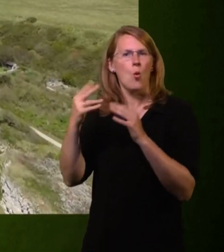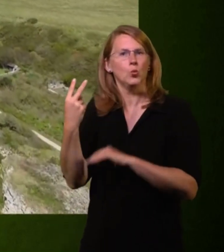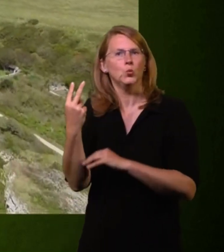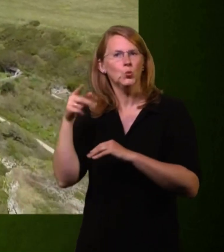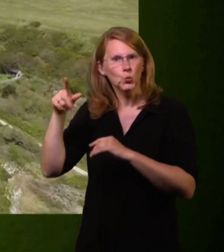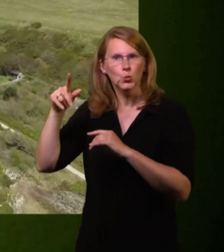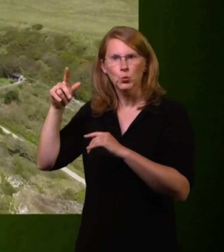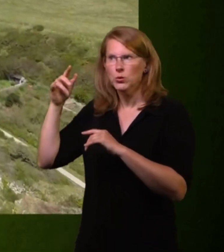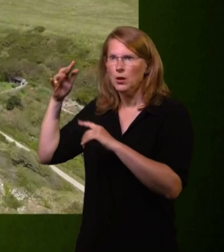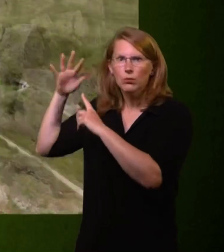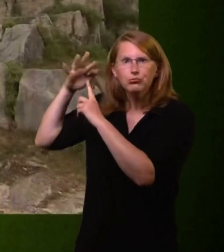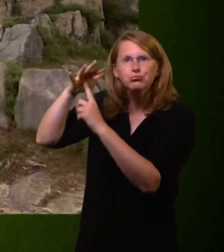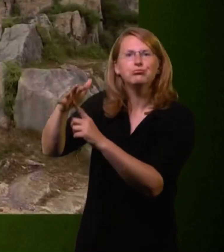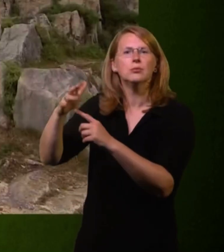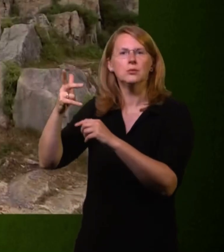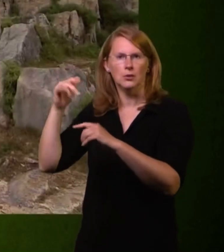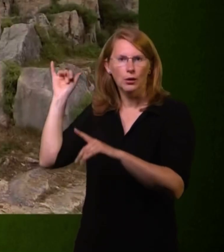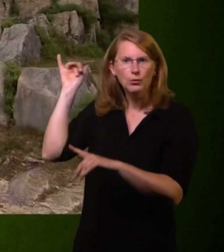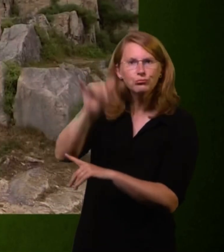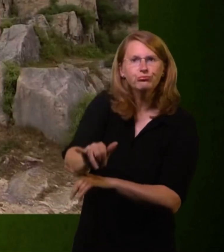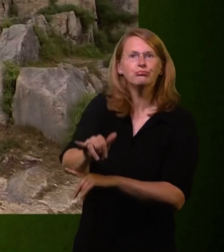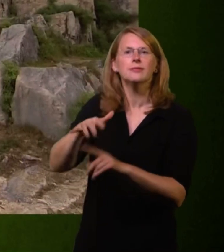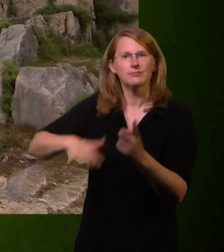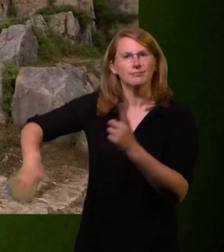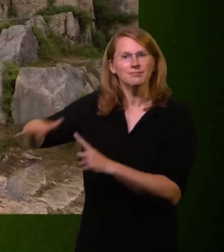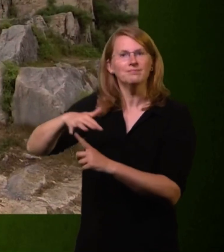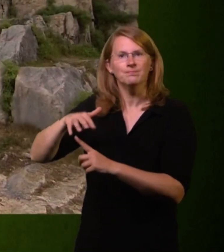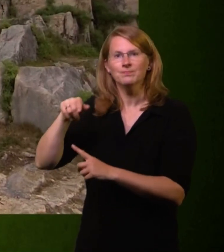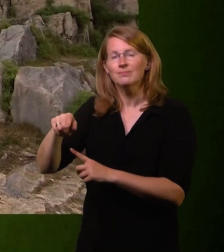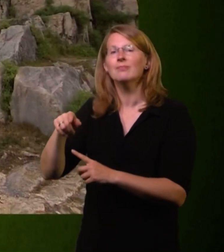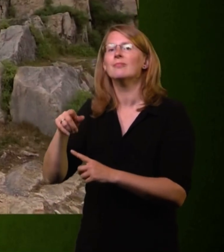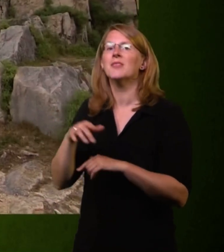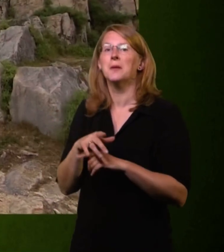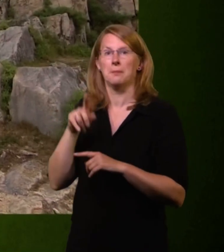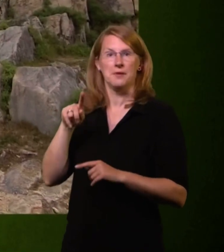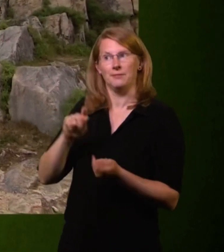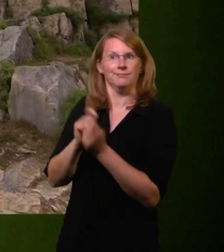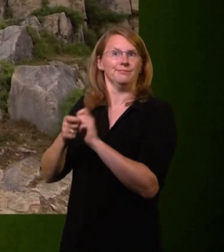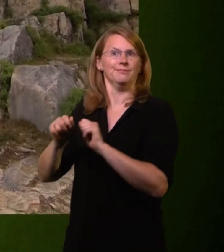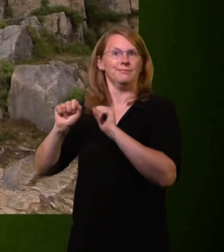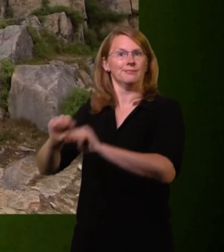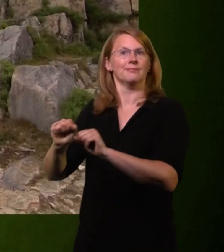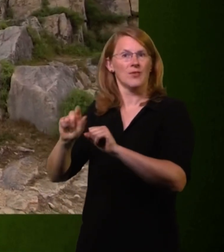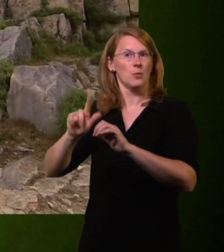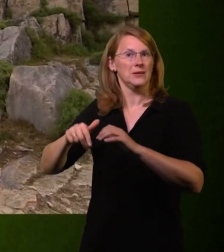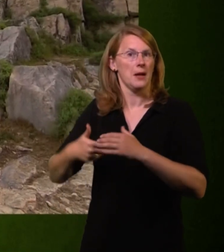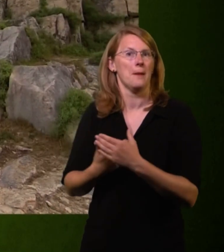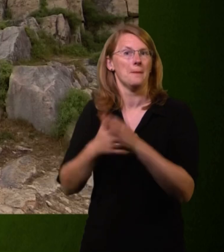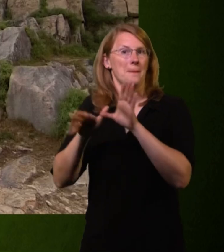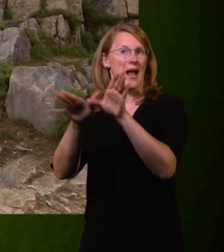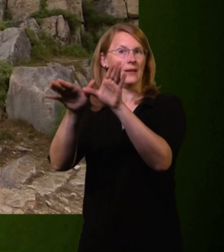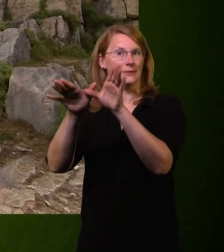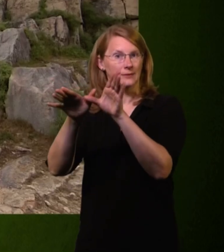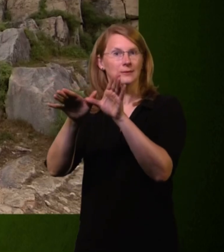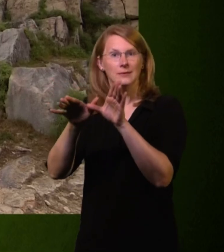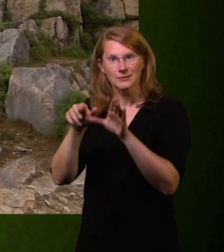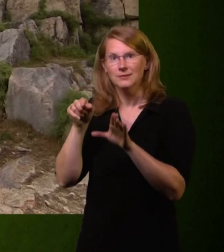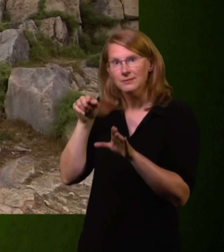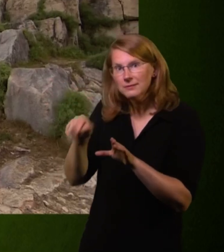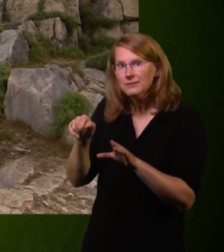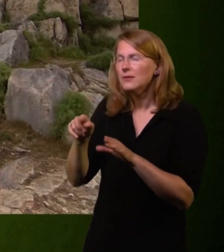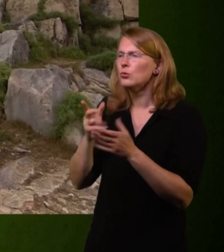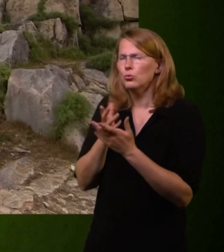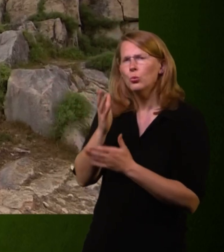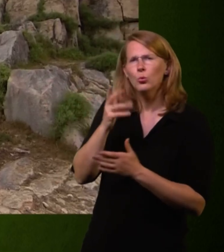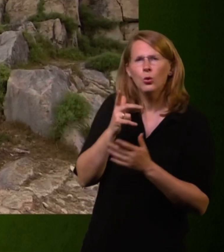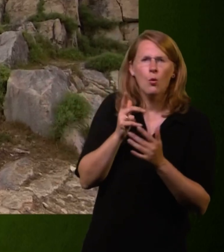nature has seriously reclaimed it, including the bats, which are back in force. My goodness, it is a really special place, especially during